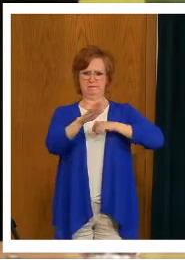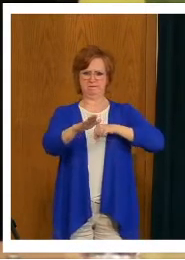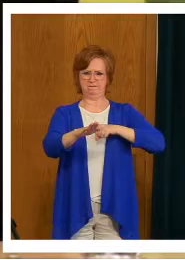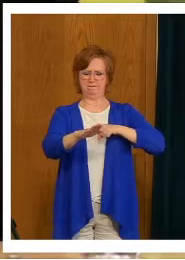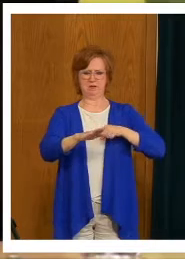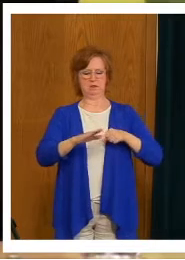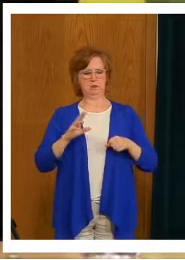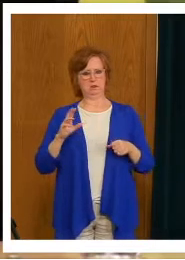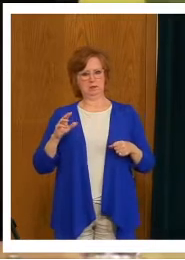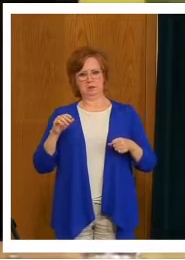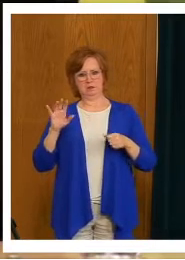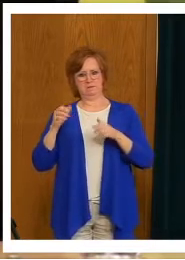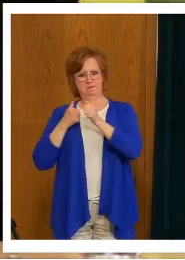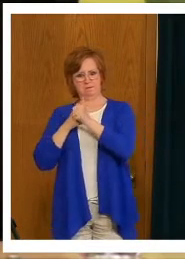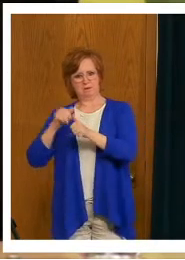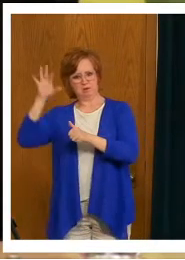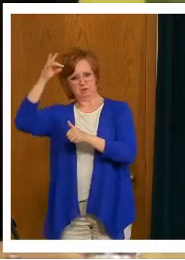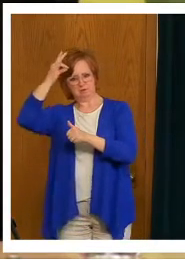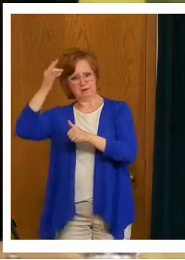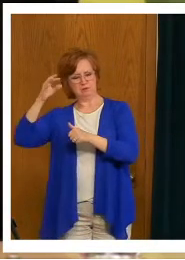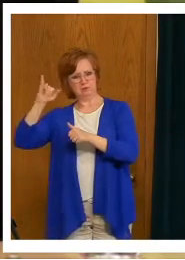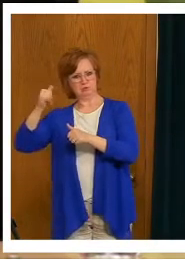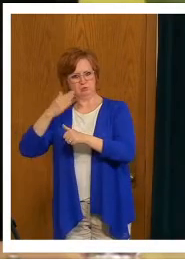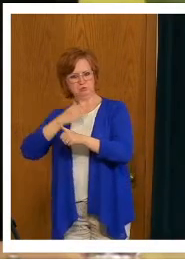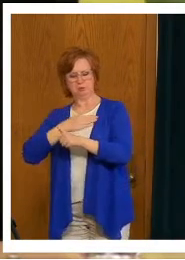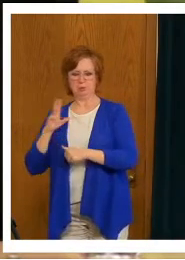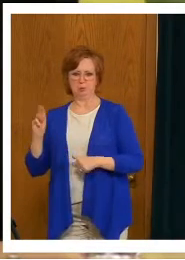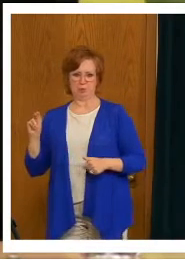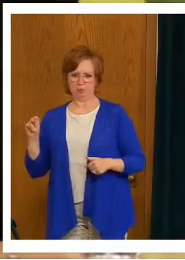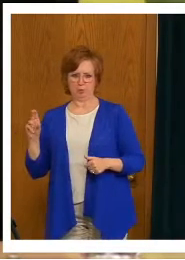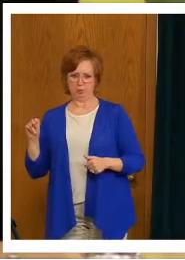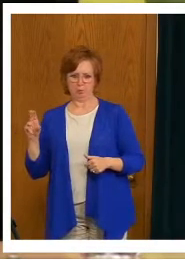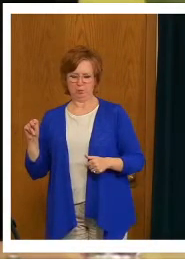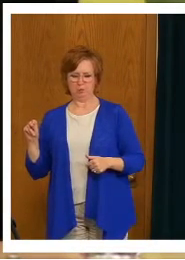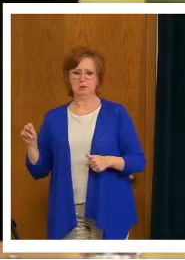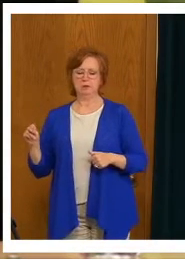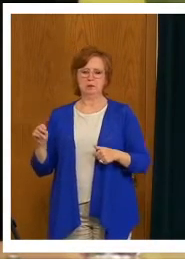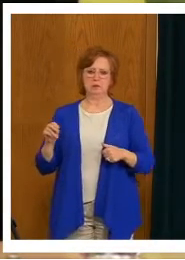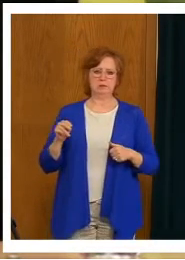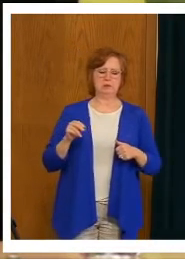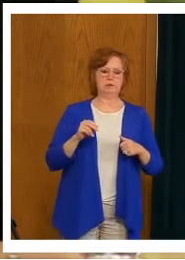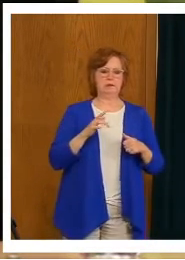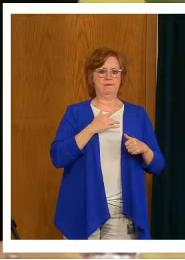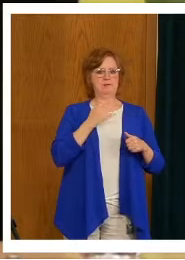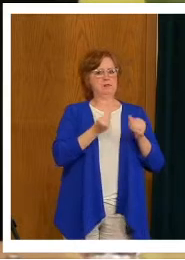We're going to have a one-dose spring, quite likely a two-dose summer, as we are planning to